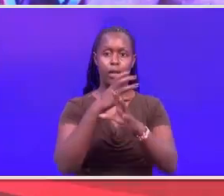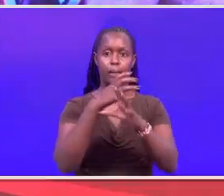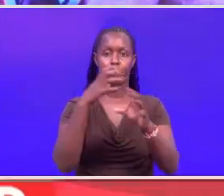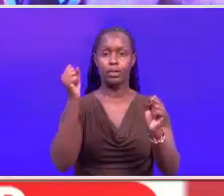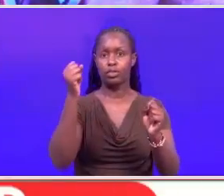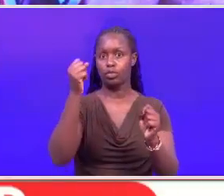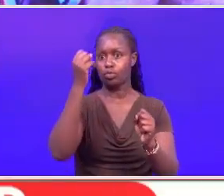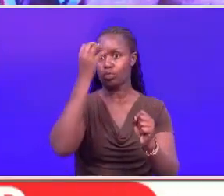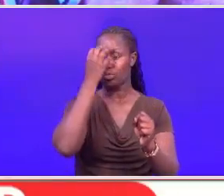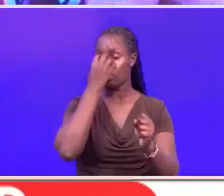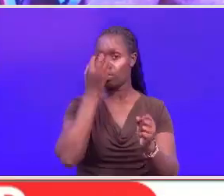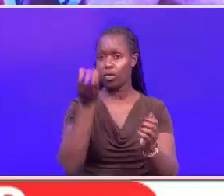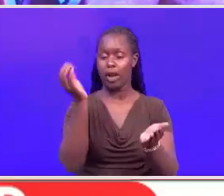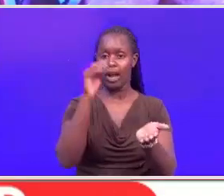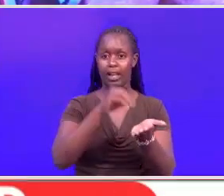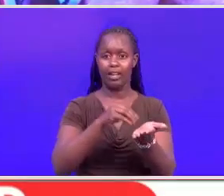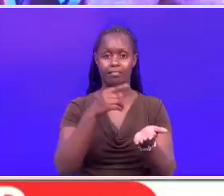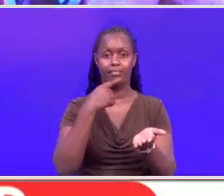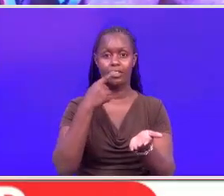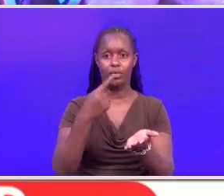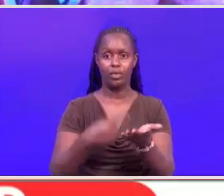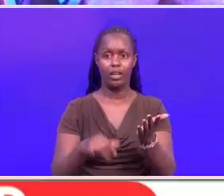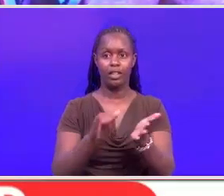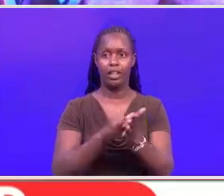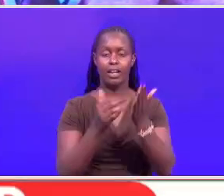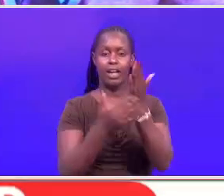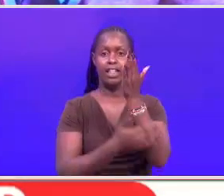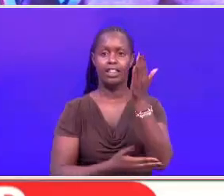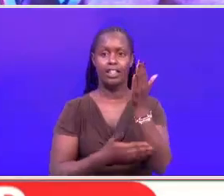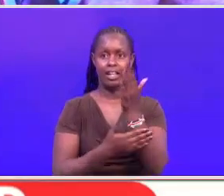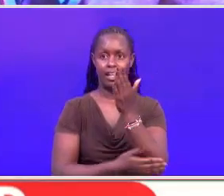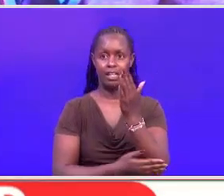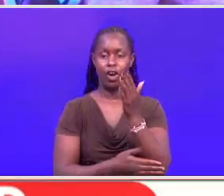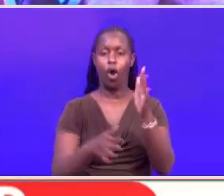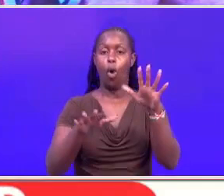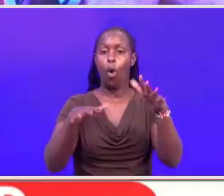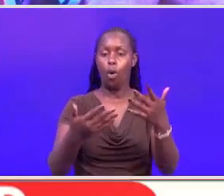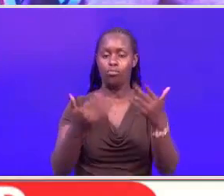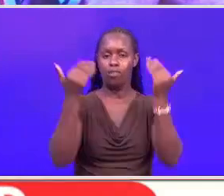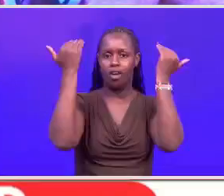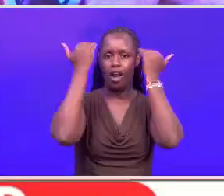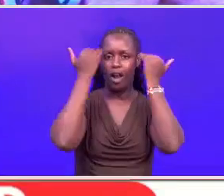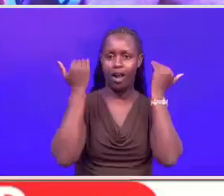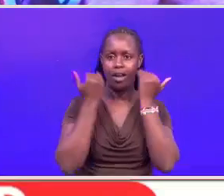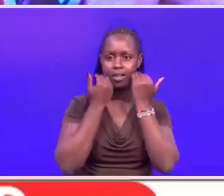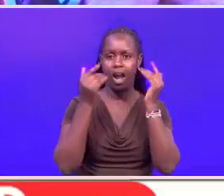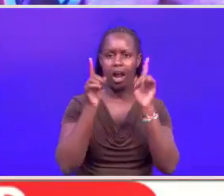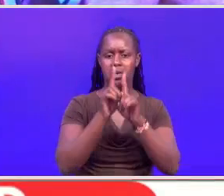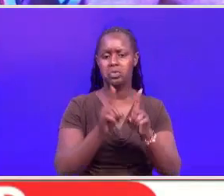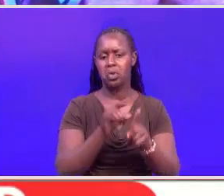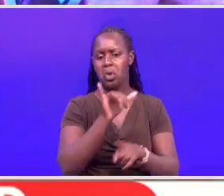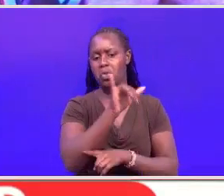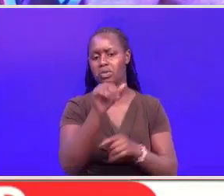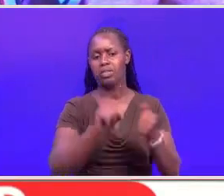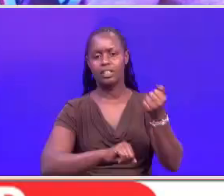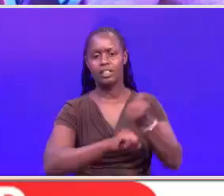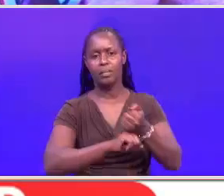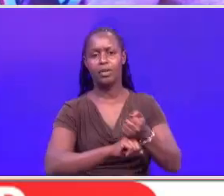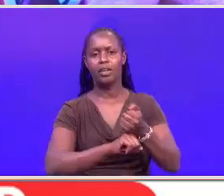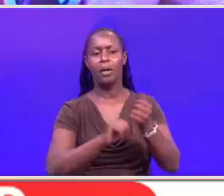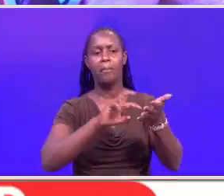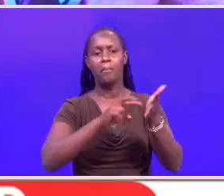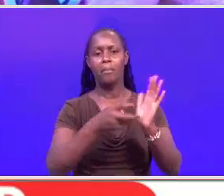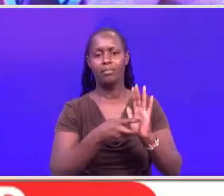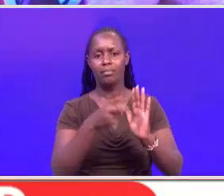Ruto has once again stated that the country's the court injunctions and naysayers against the affordable housing program and